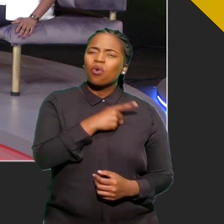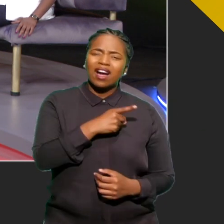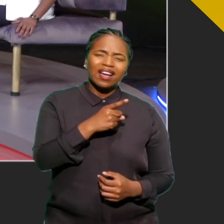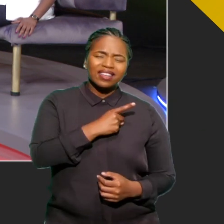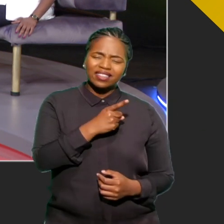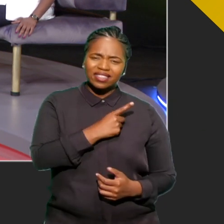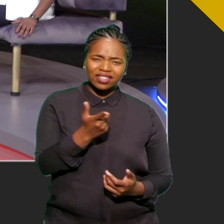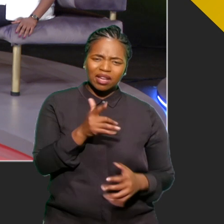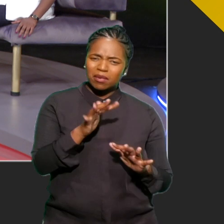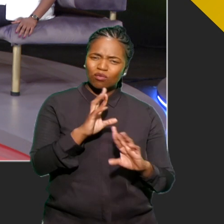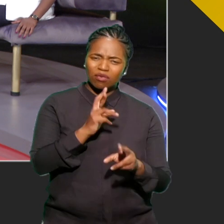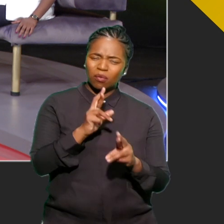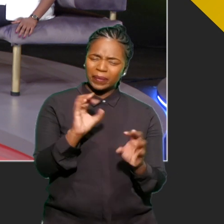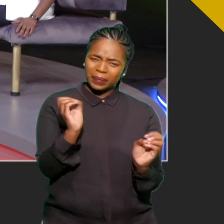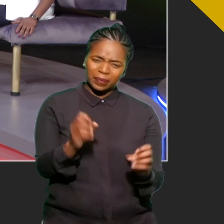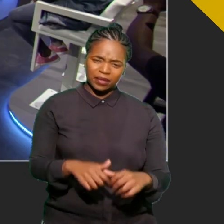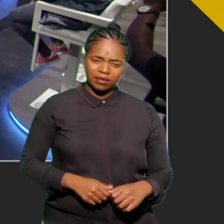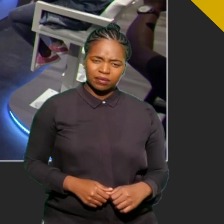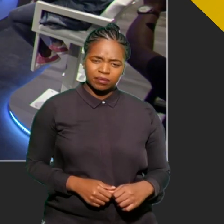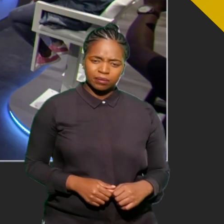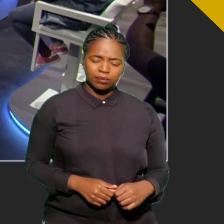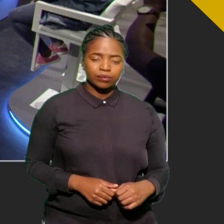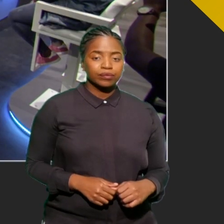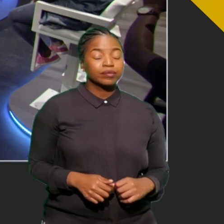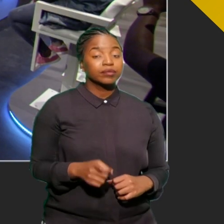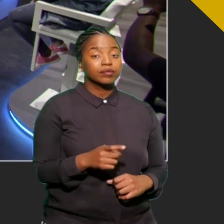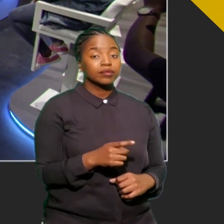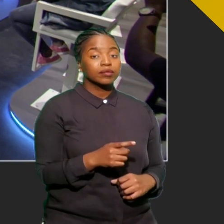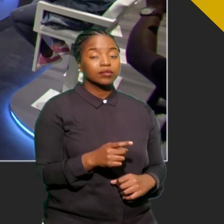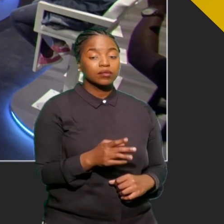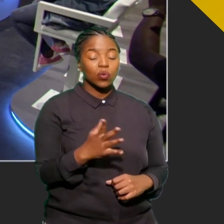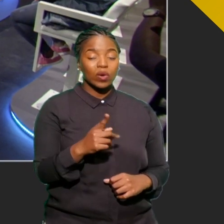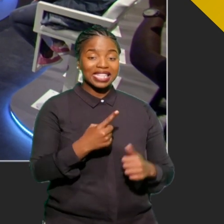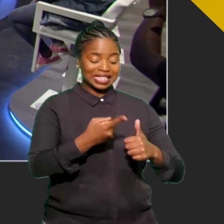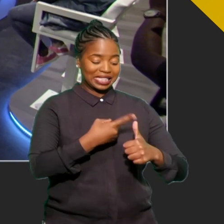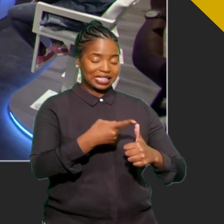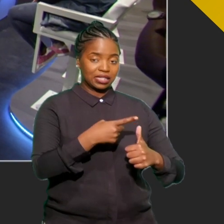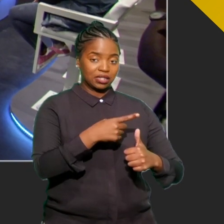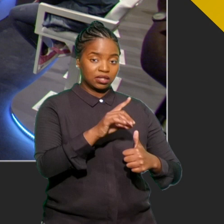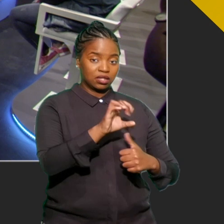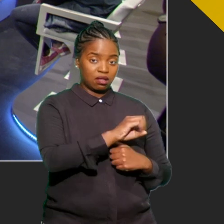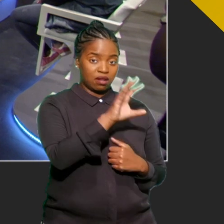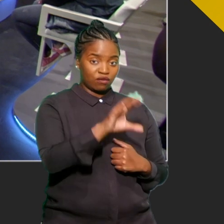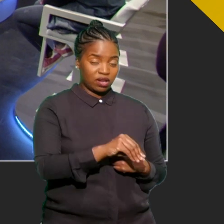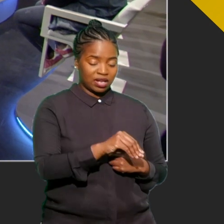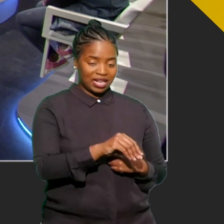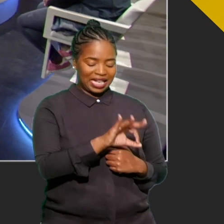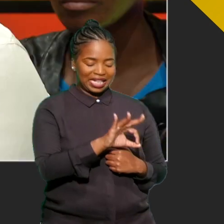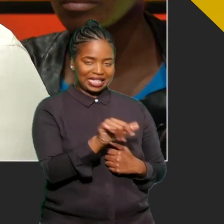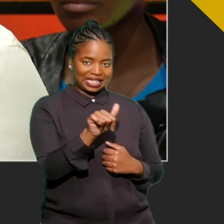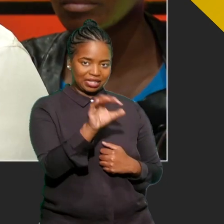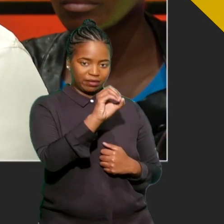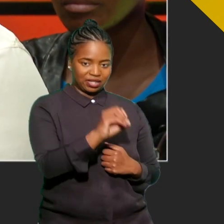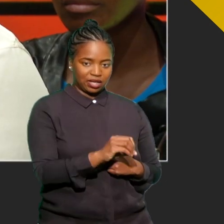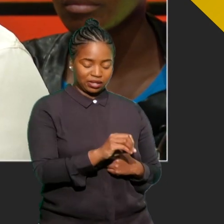so underreported? So according to the statistics, 36% of our maternal mortality